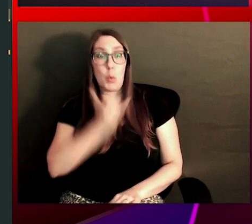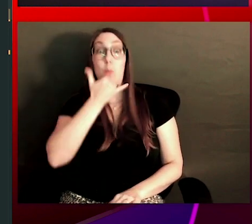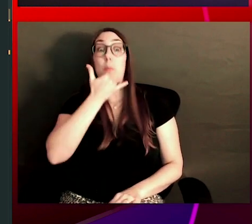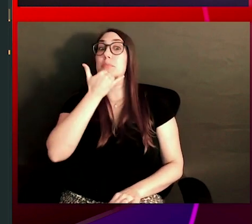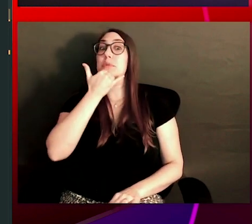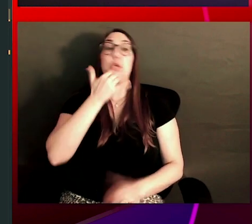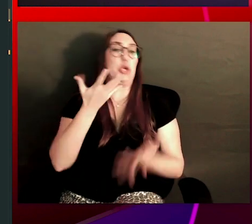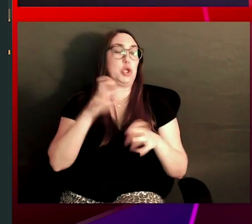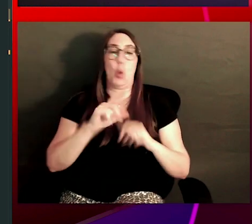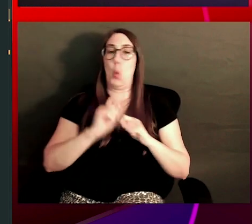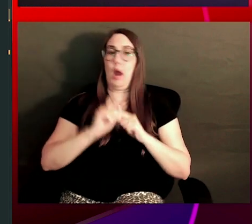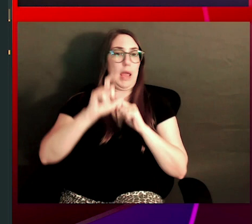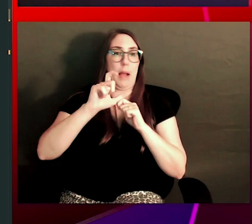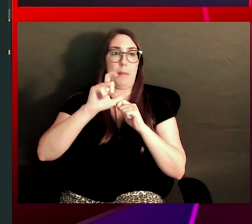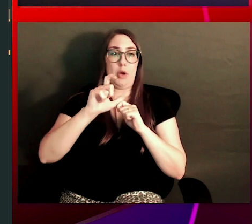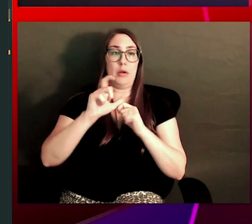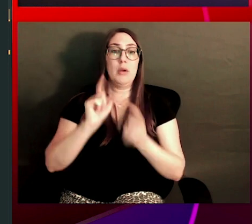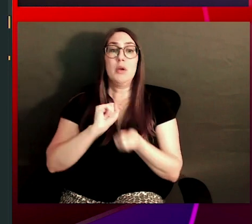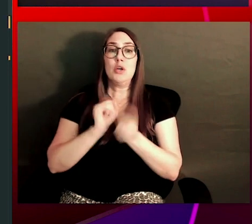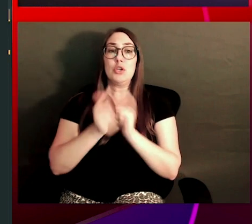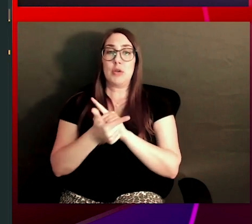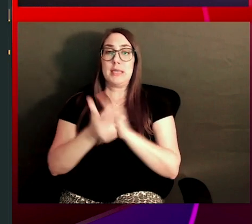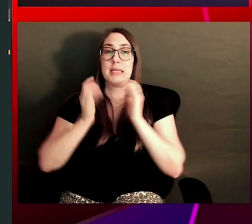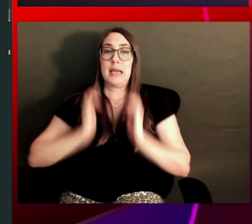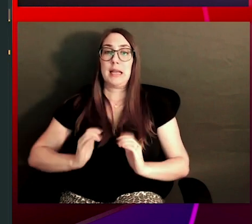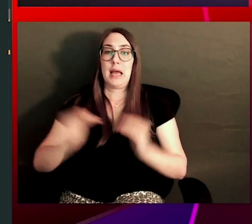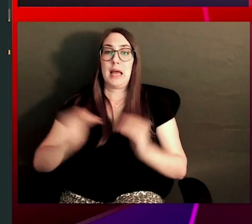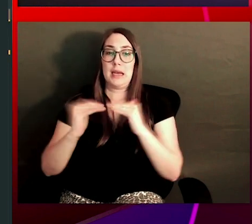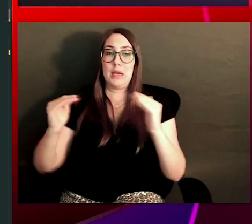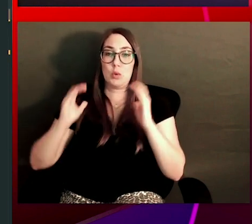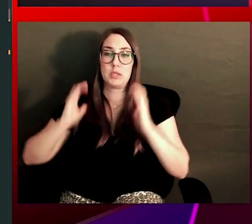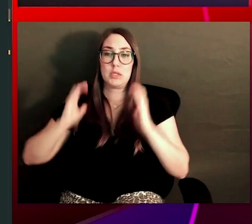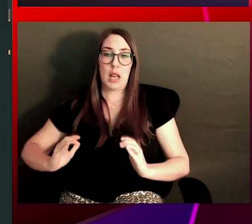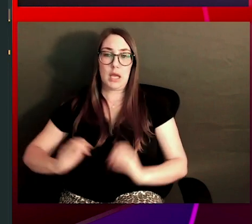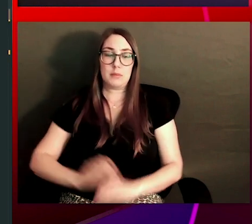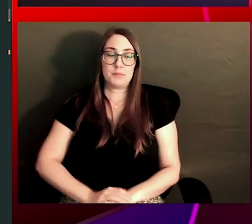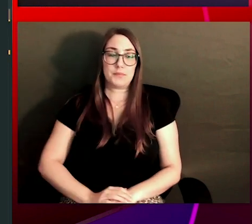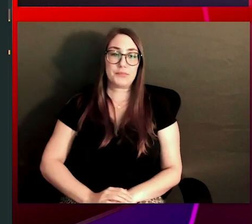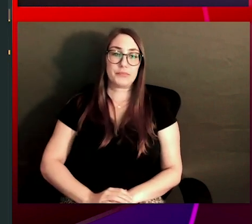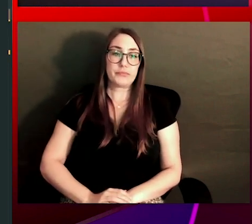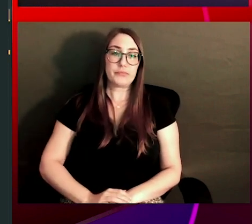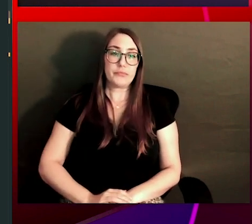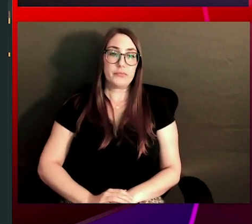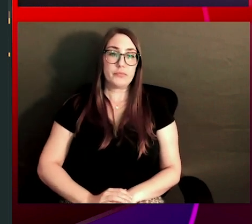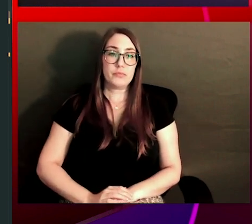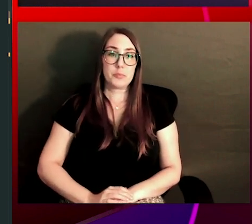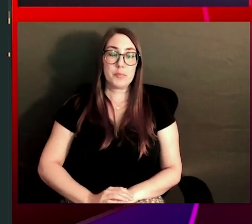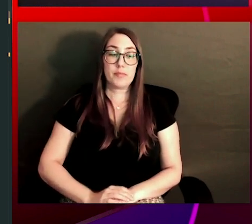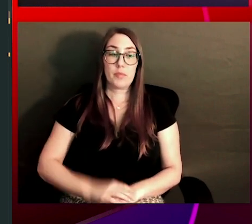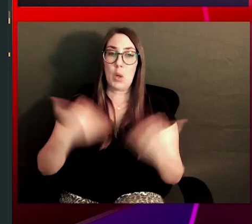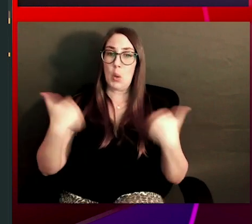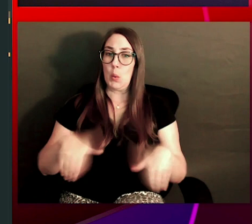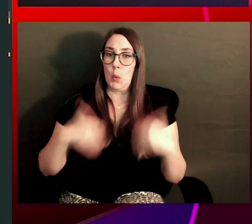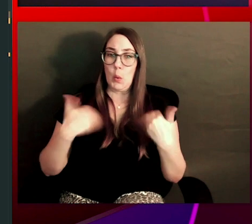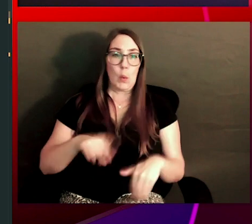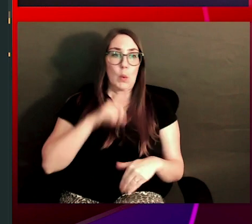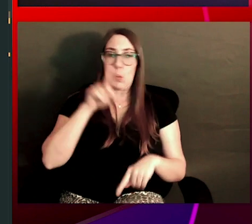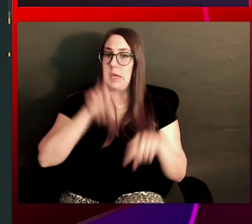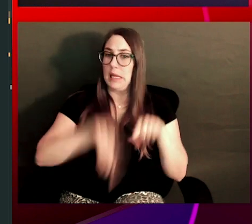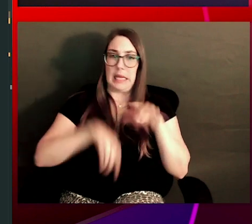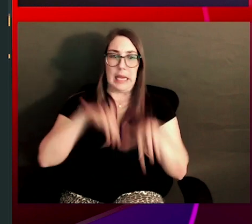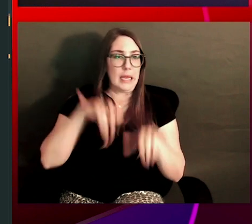capital. Translate client equals client. Client. Man, I really cannot type today. All